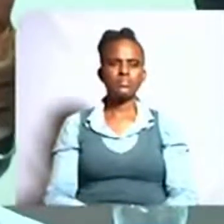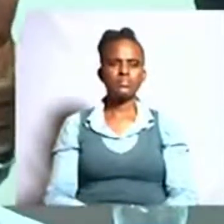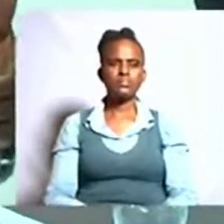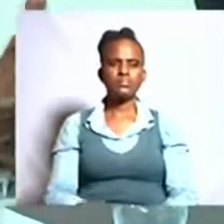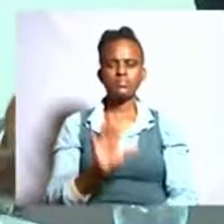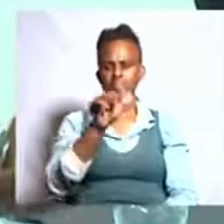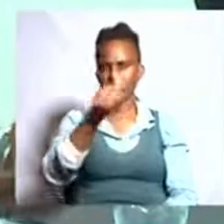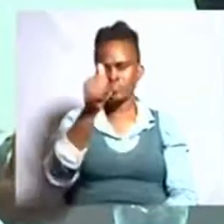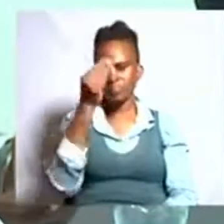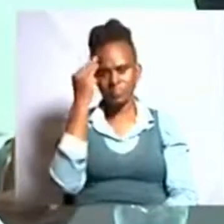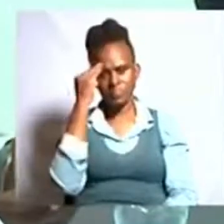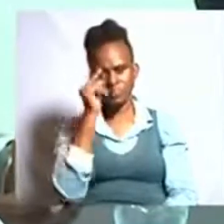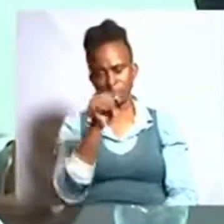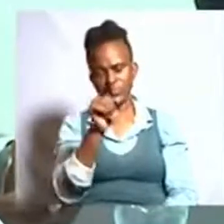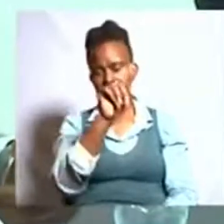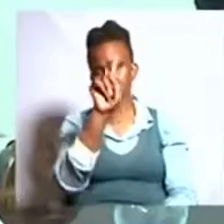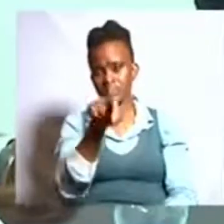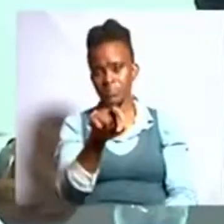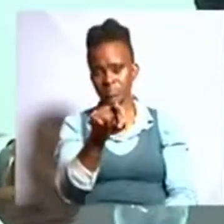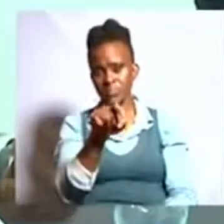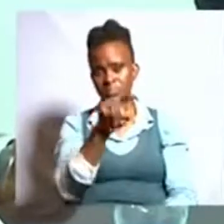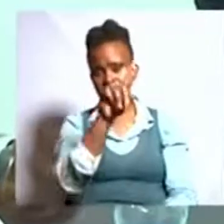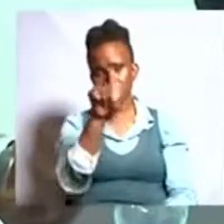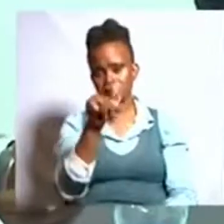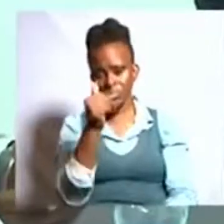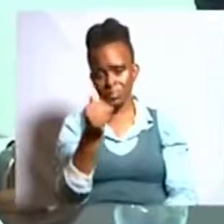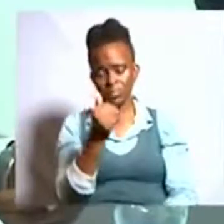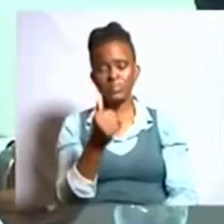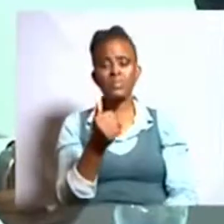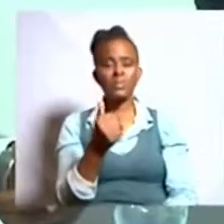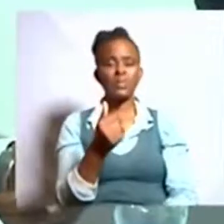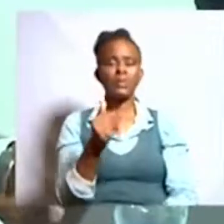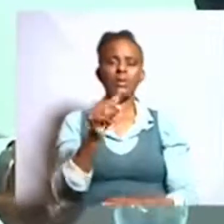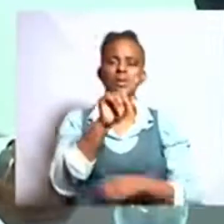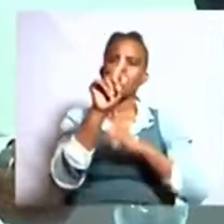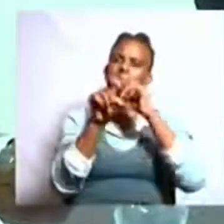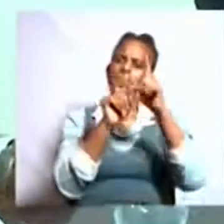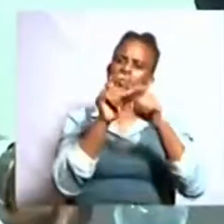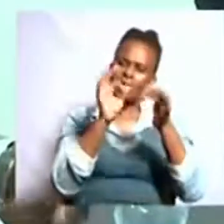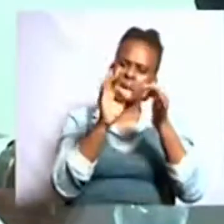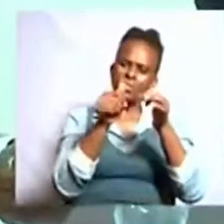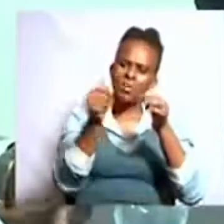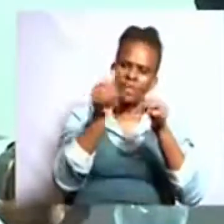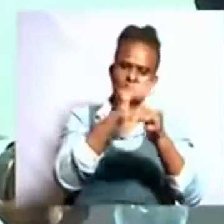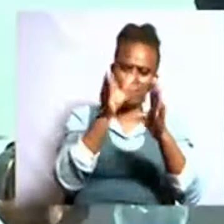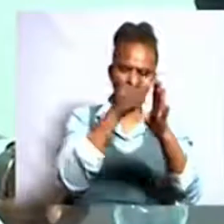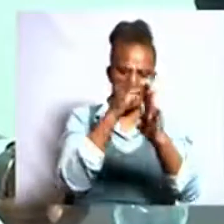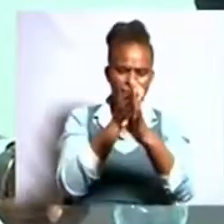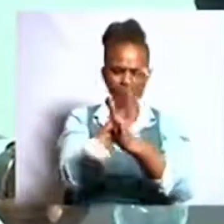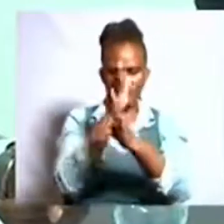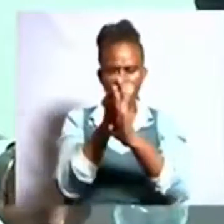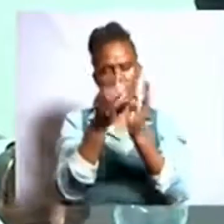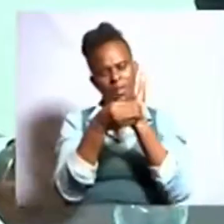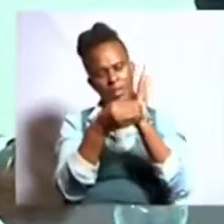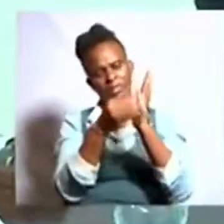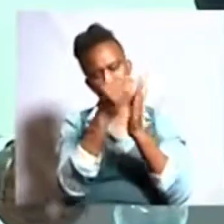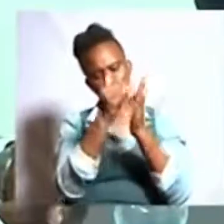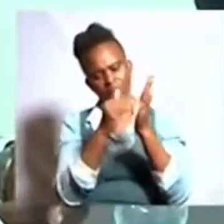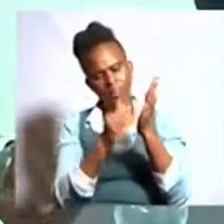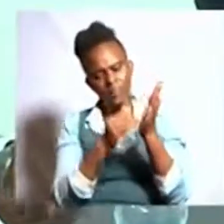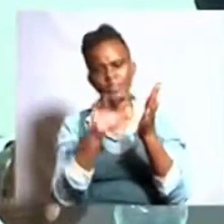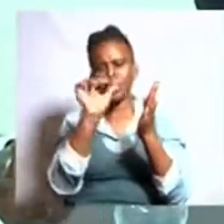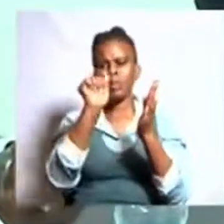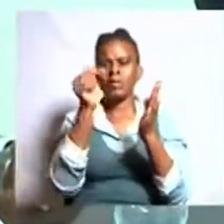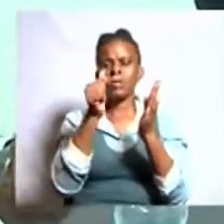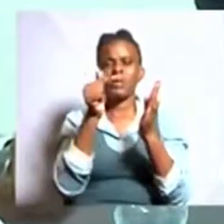you know, these questions that are being raised to us, if you even refer to the guidelines, the Auditor General